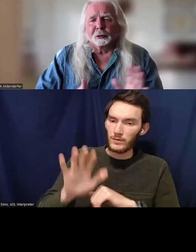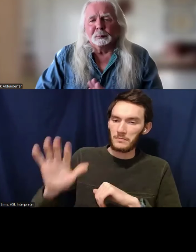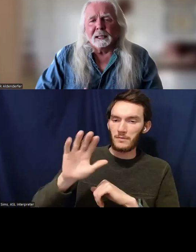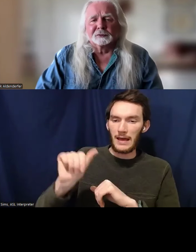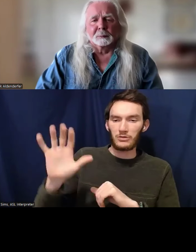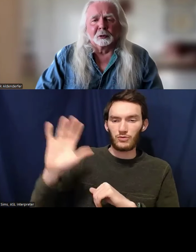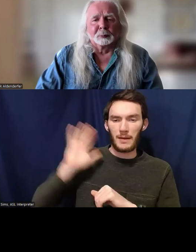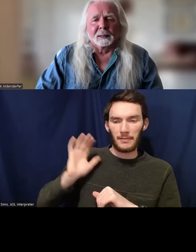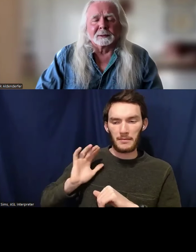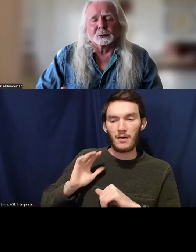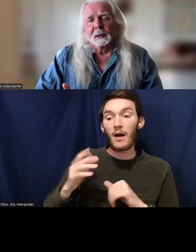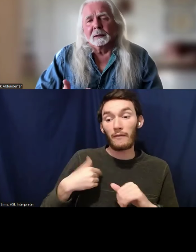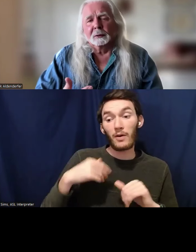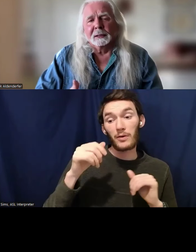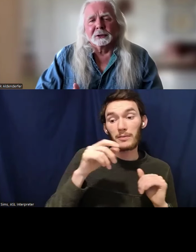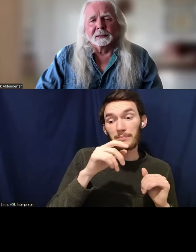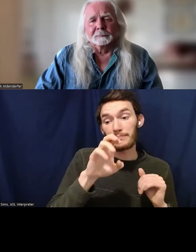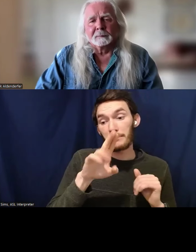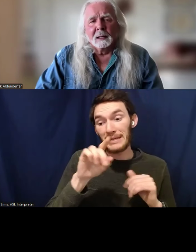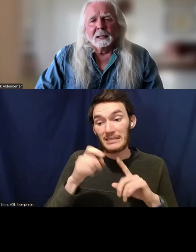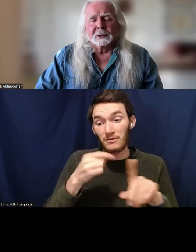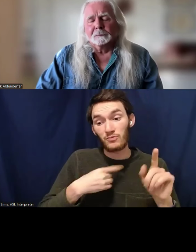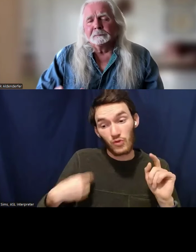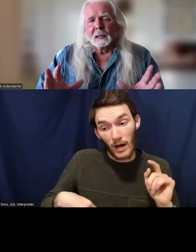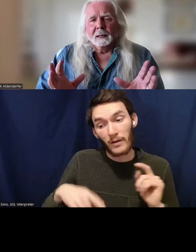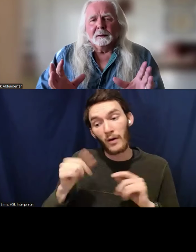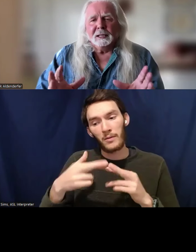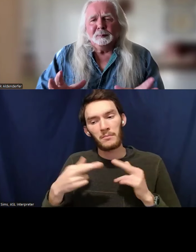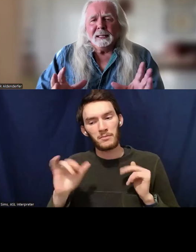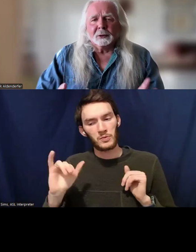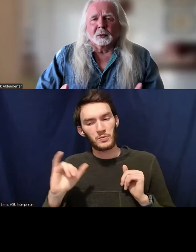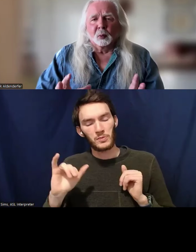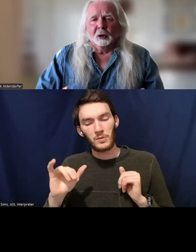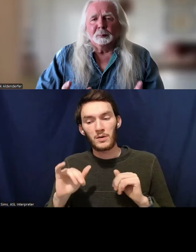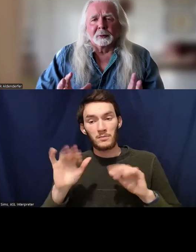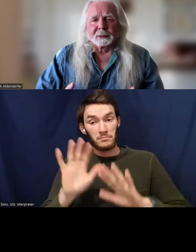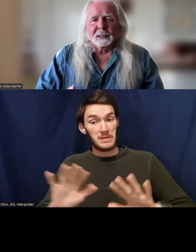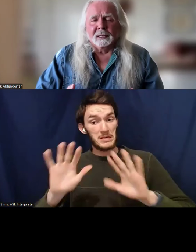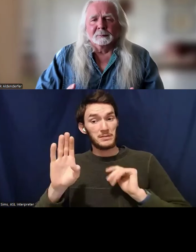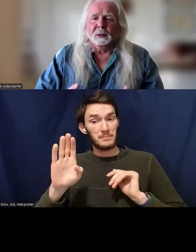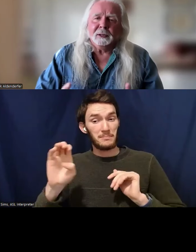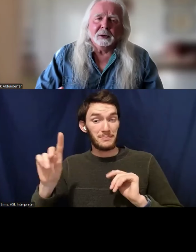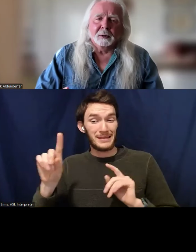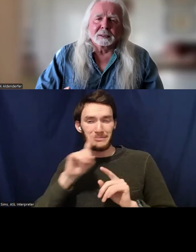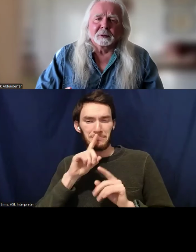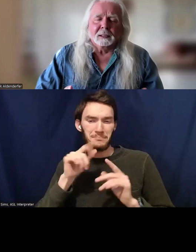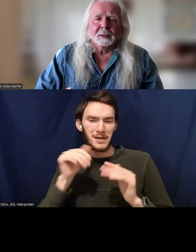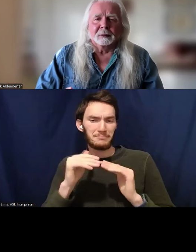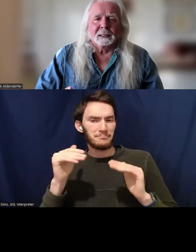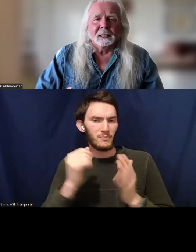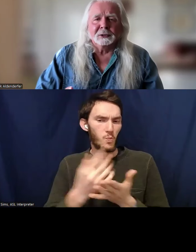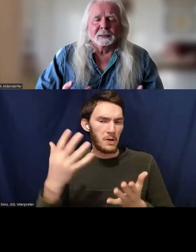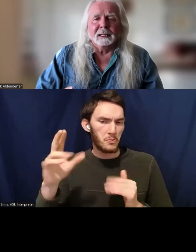we've got other beads from other places as well, including China. So these beads aren't wealth per se, but what they are is a very